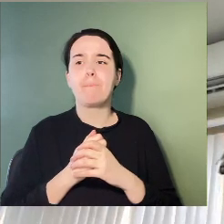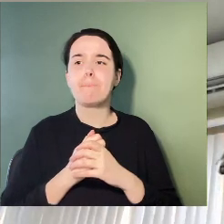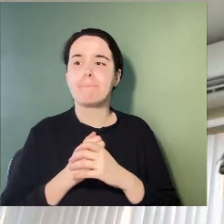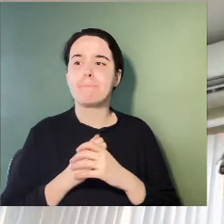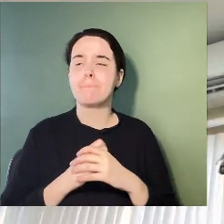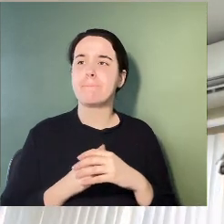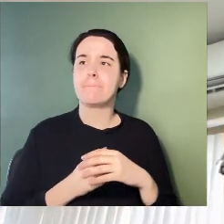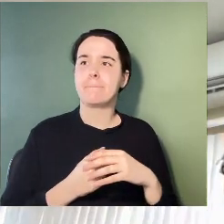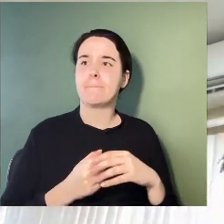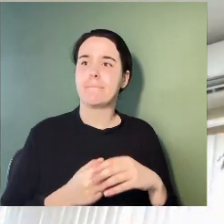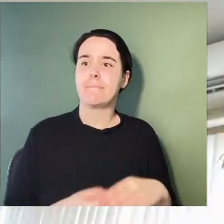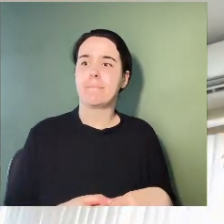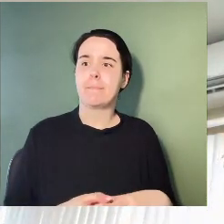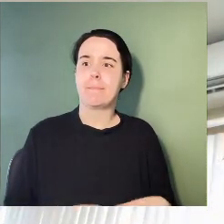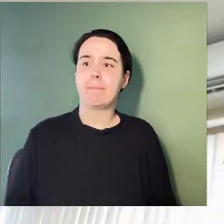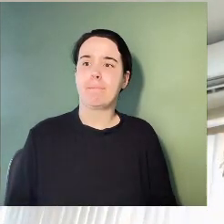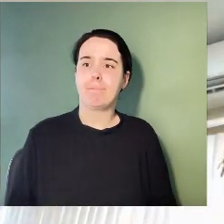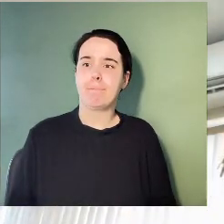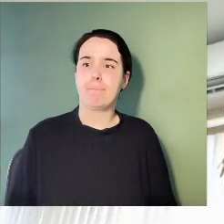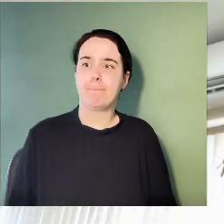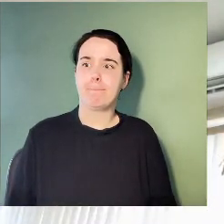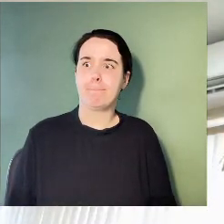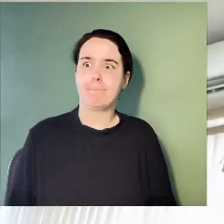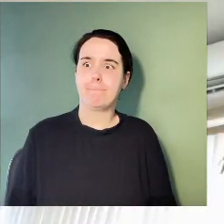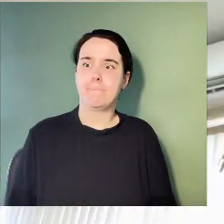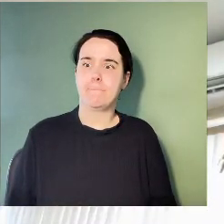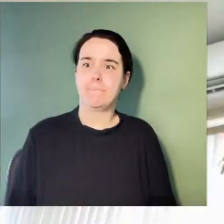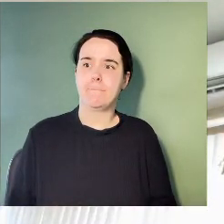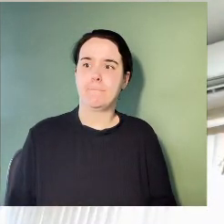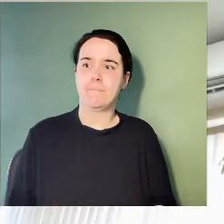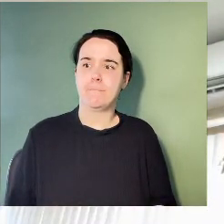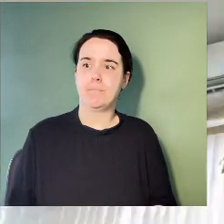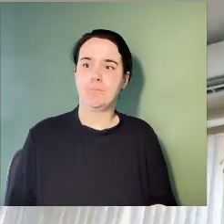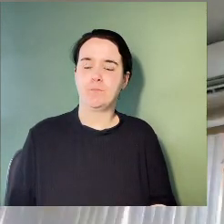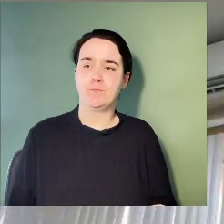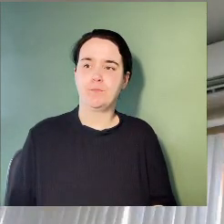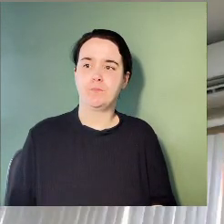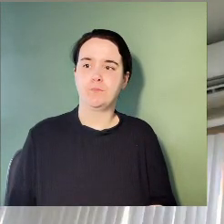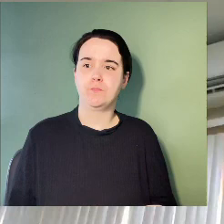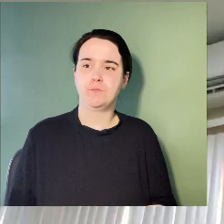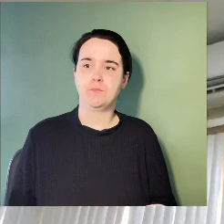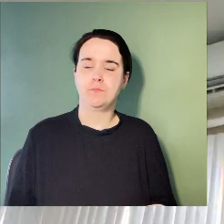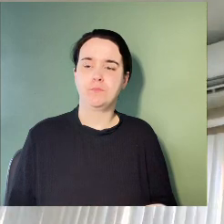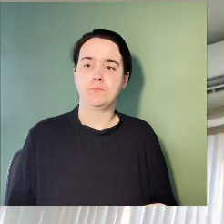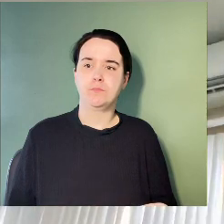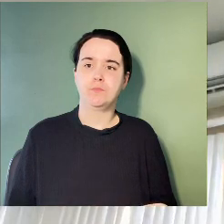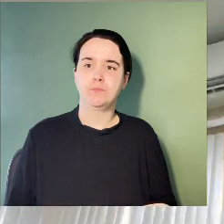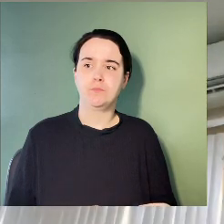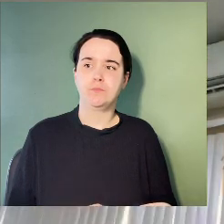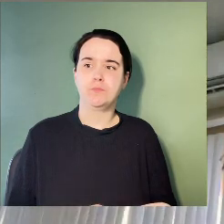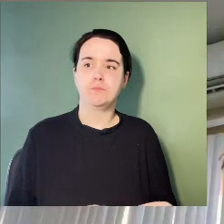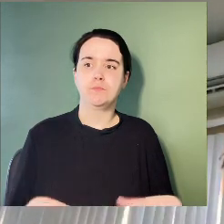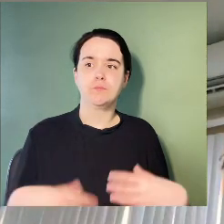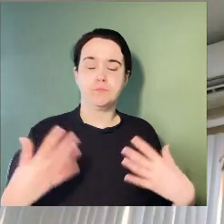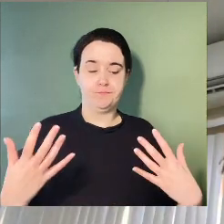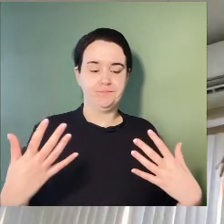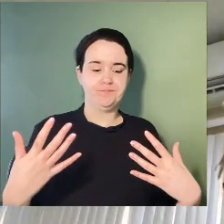and to speak to issues in different continents. So when those tools are